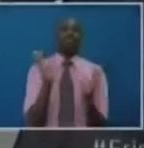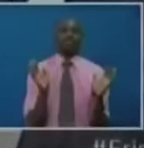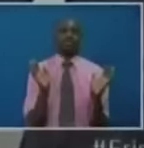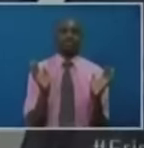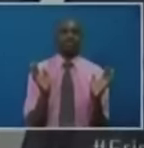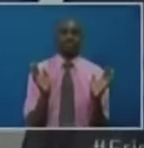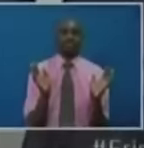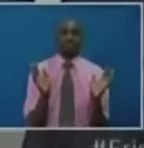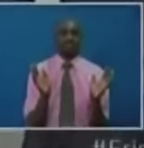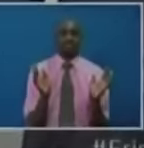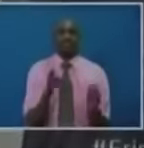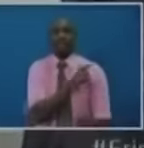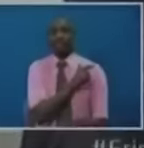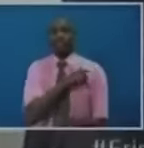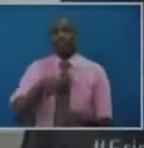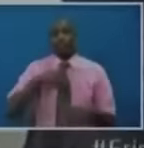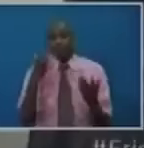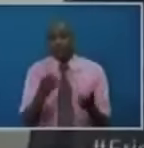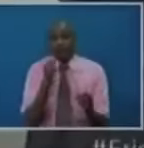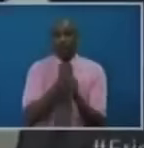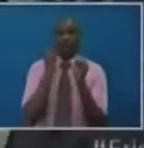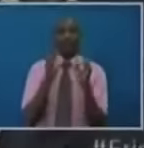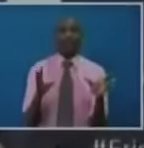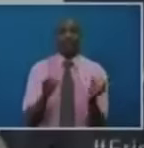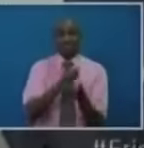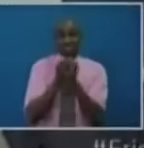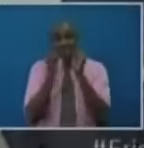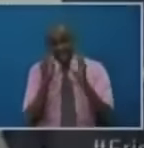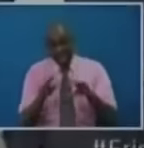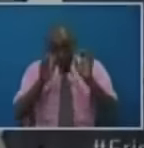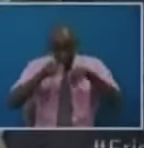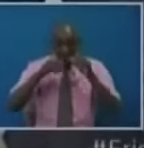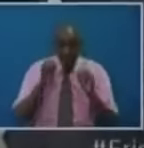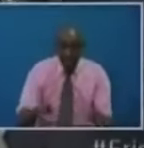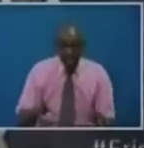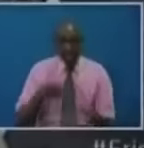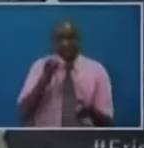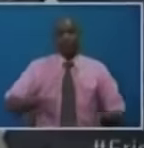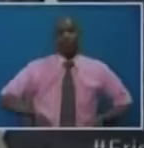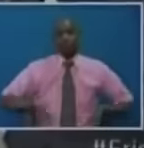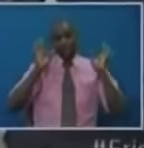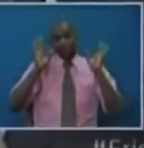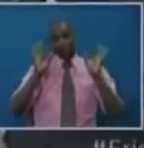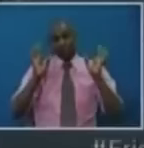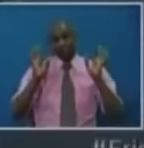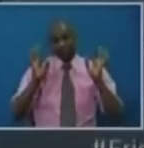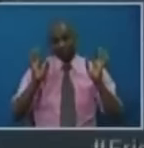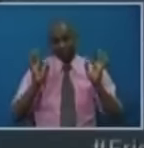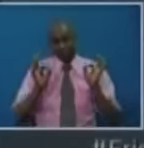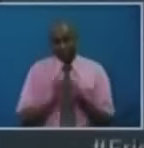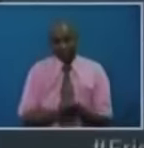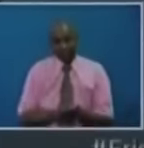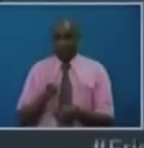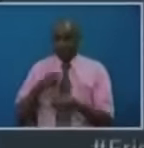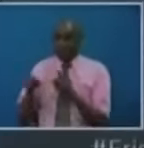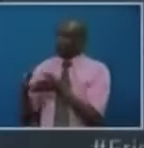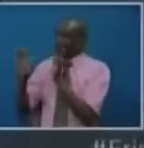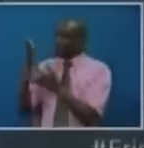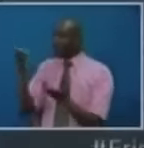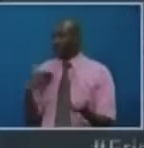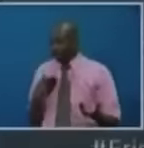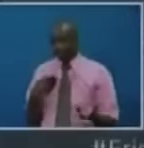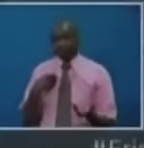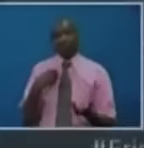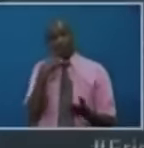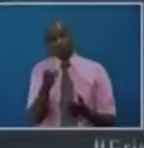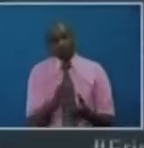What about the lazy people who does not want to change, cultivate? Mm-hmm. They'll never get money. But young people are saying there are no opportunities. No opportunities. There. Who told